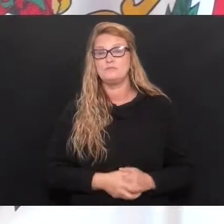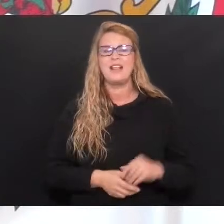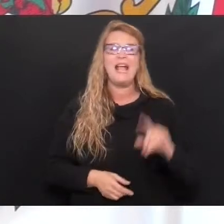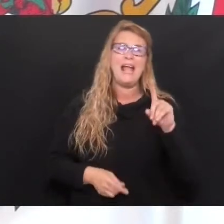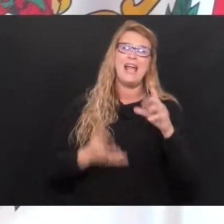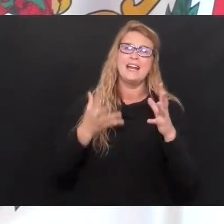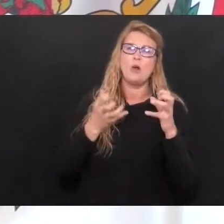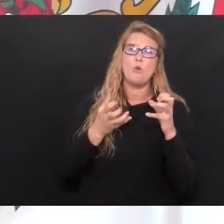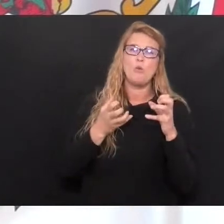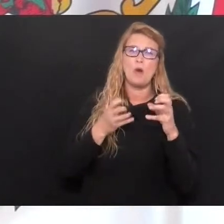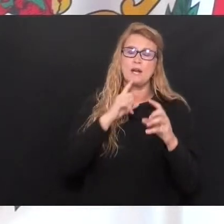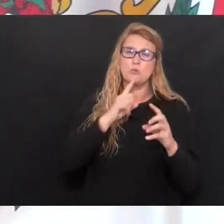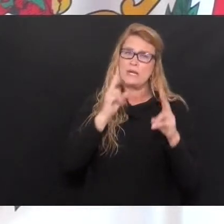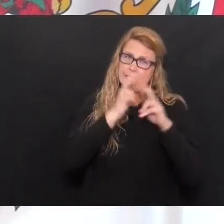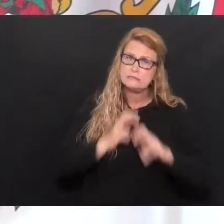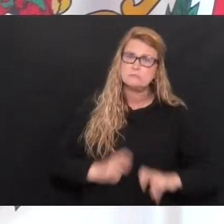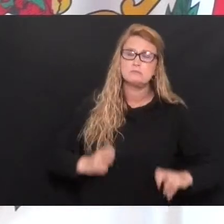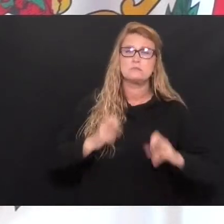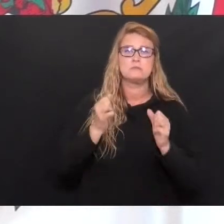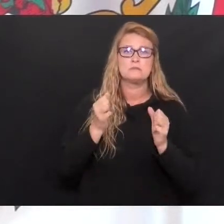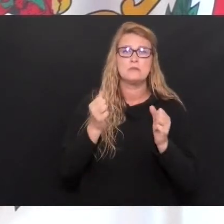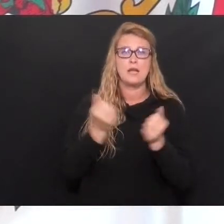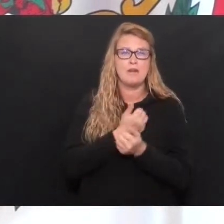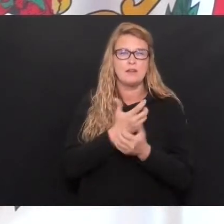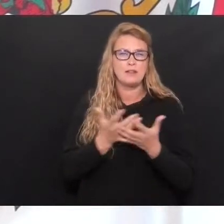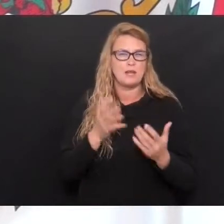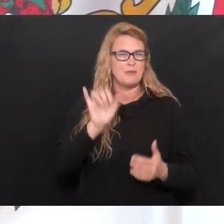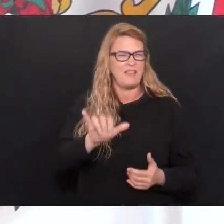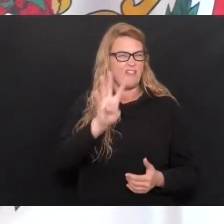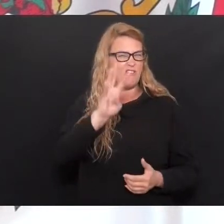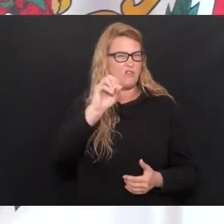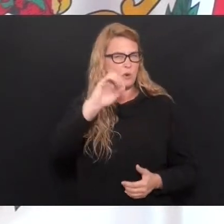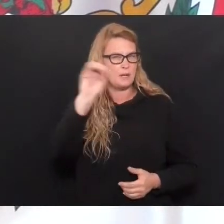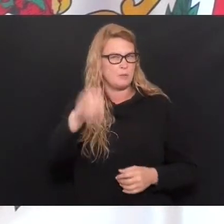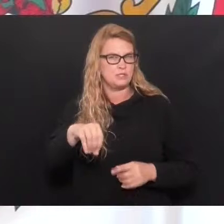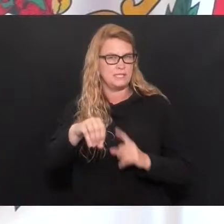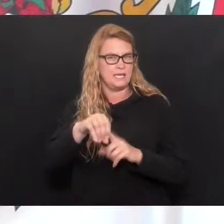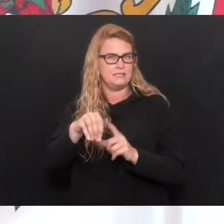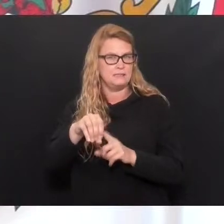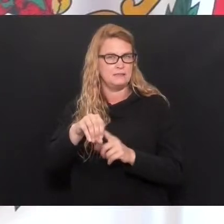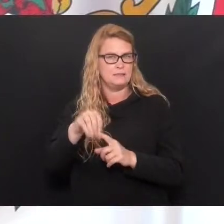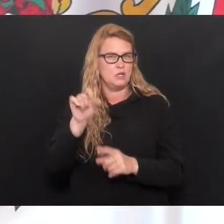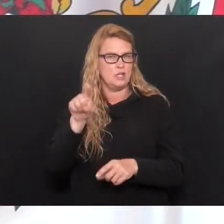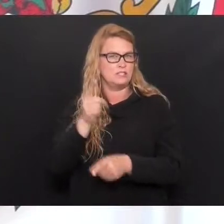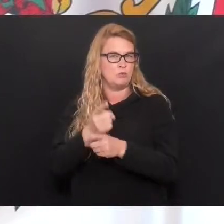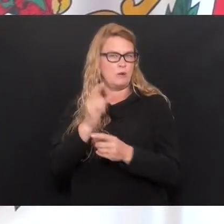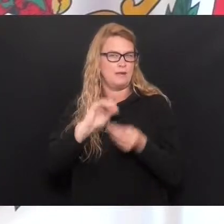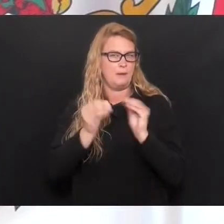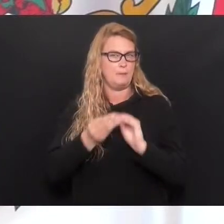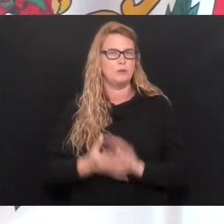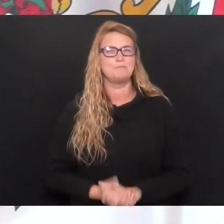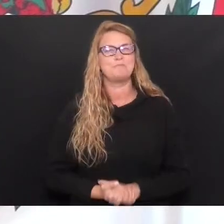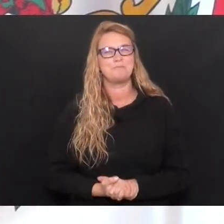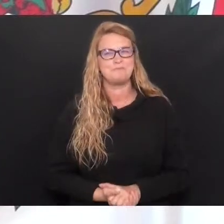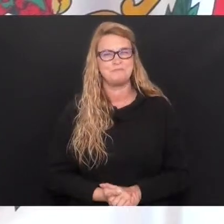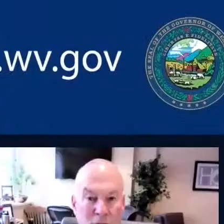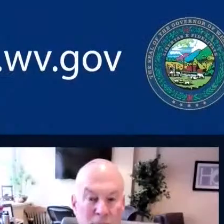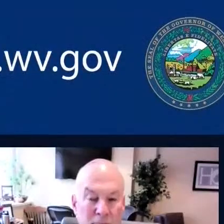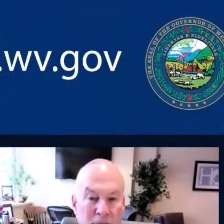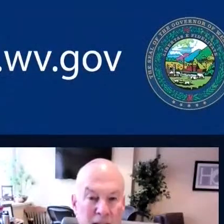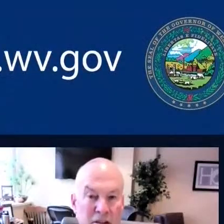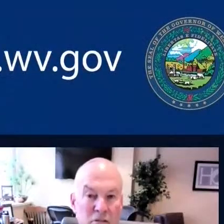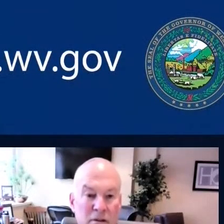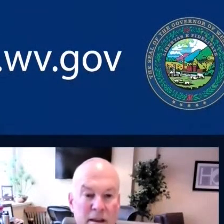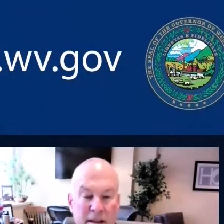want to vet it. I really want to vet it, but I don't think the 40% denial is the right number.